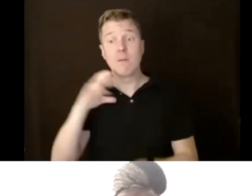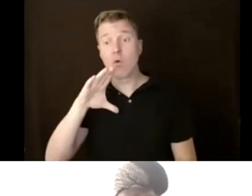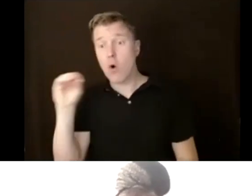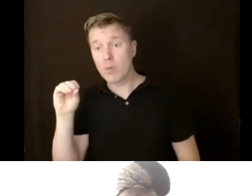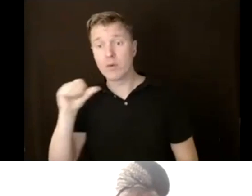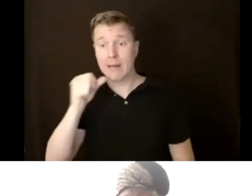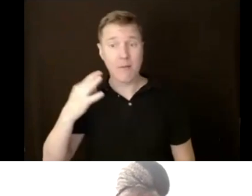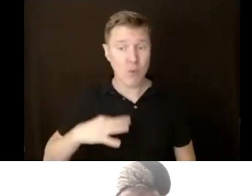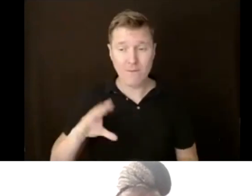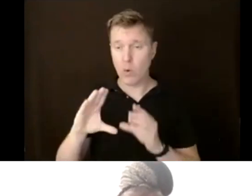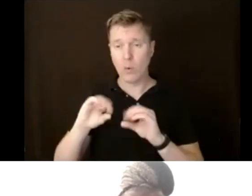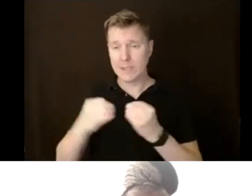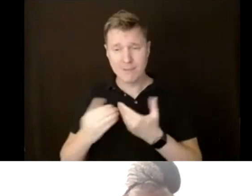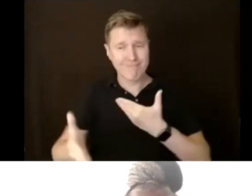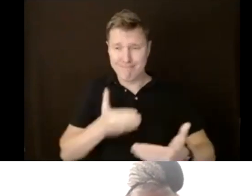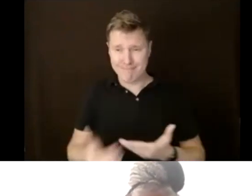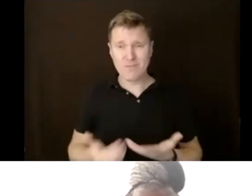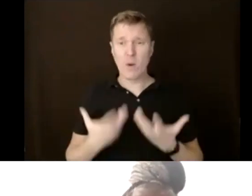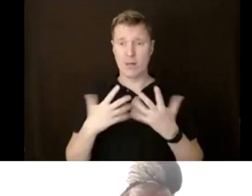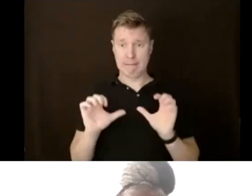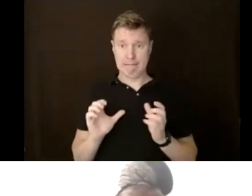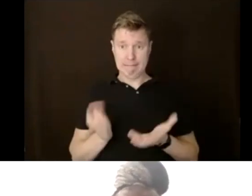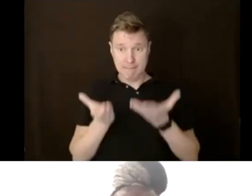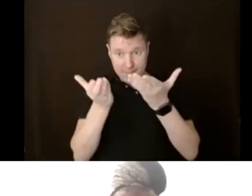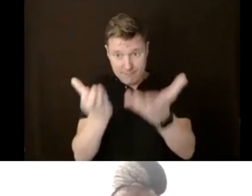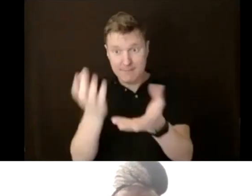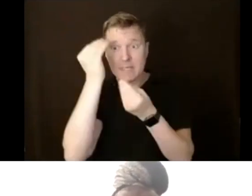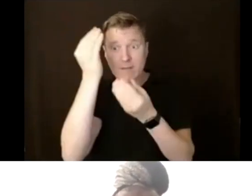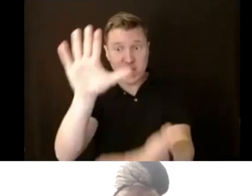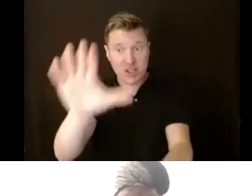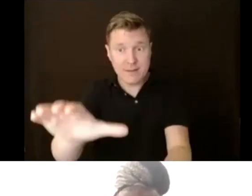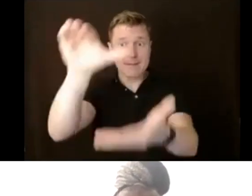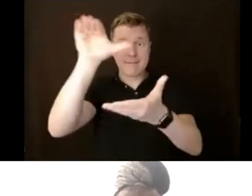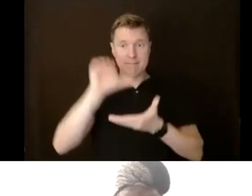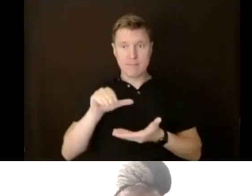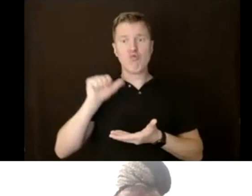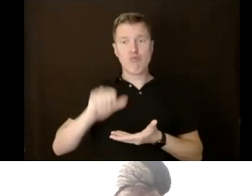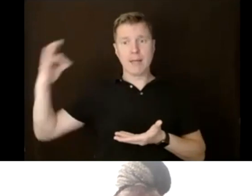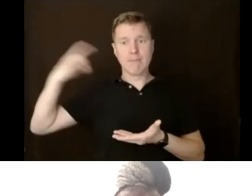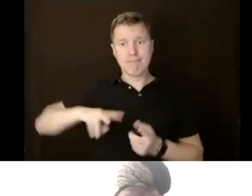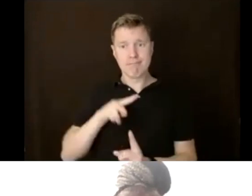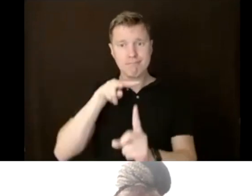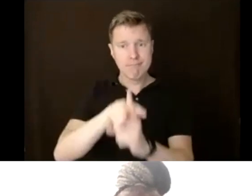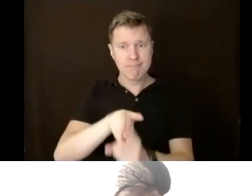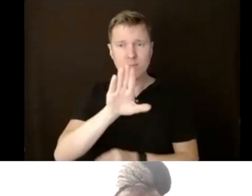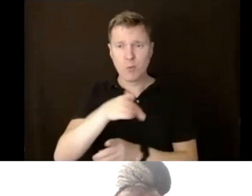We want to make sure that we're giving you information that you can take away with you in your field.